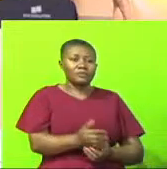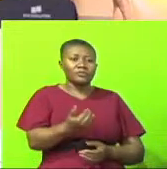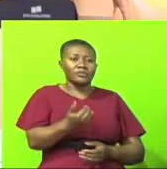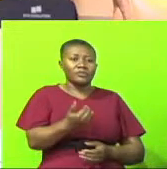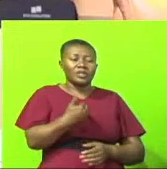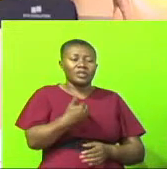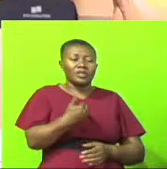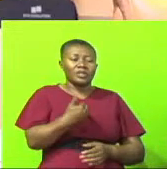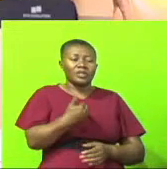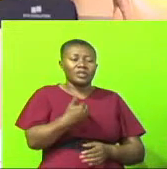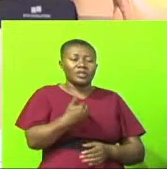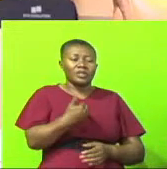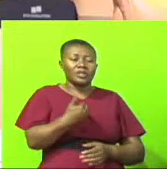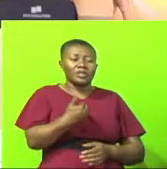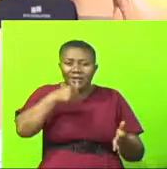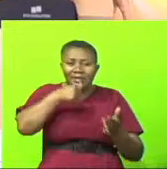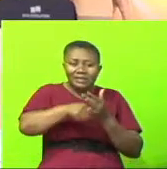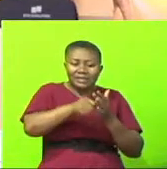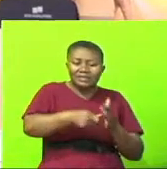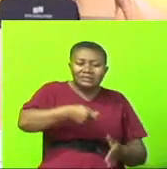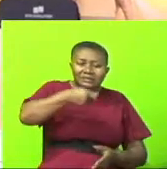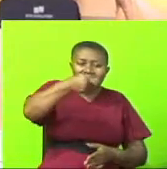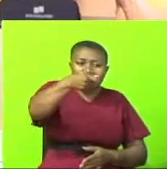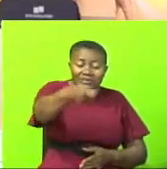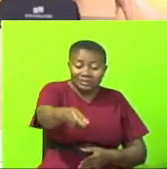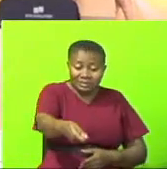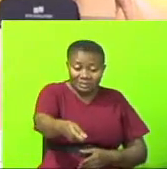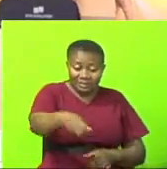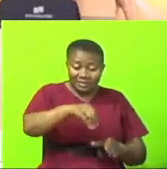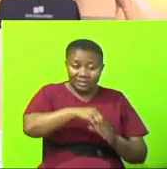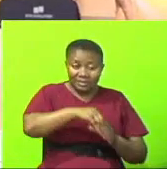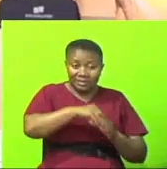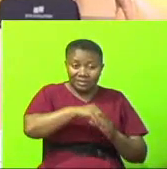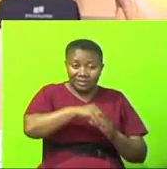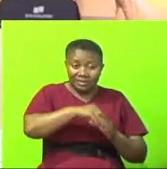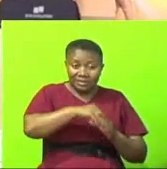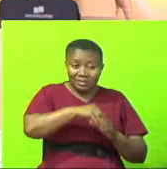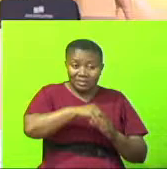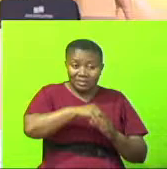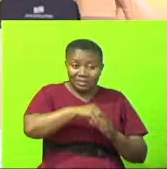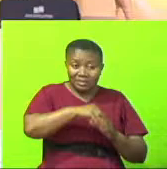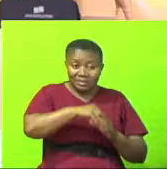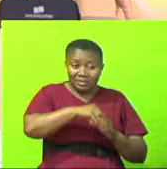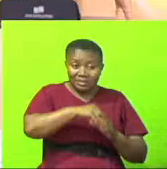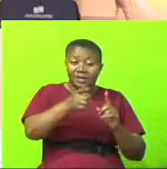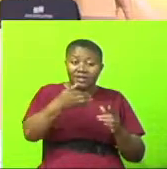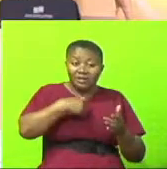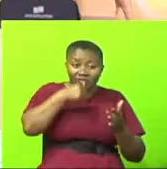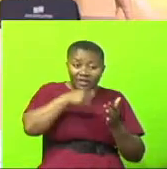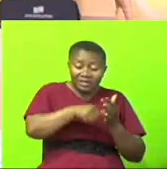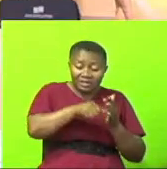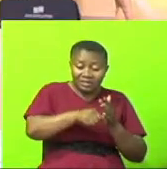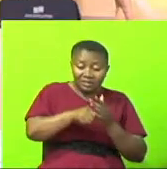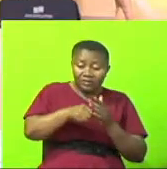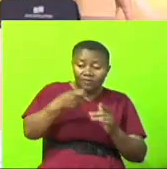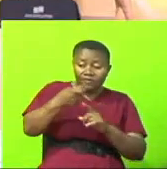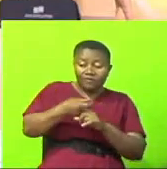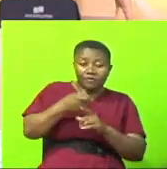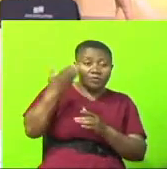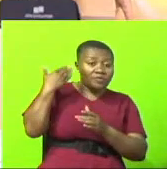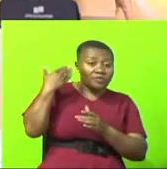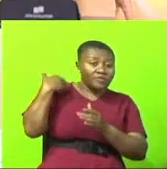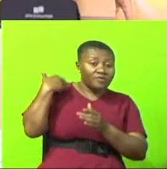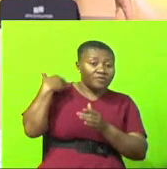petition before this House, or that there is a petition by the former minority leader, but that is not the subject matter of the